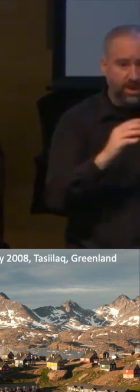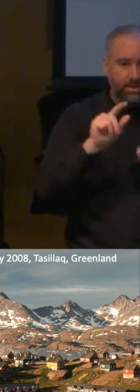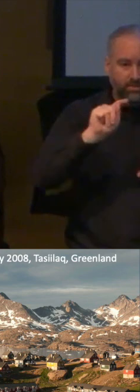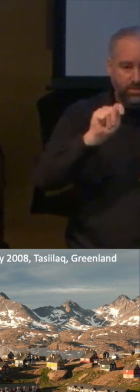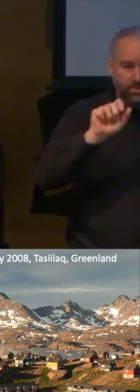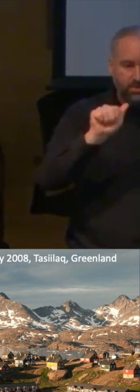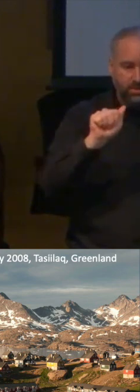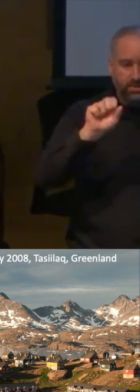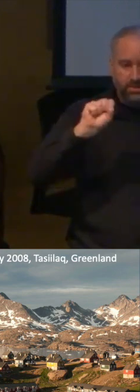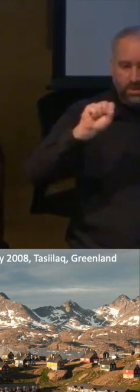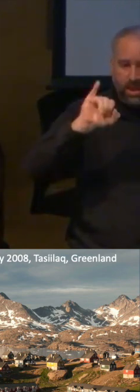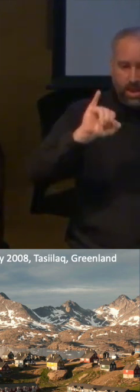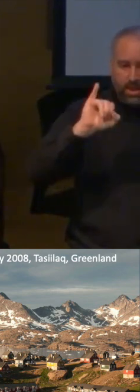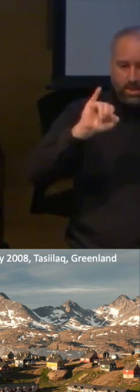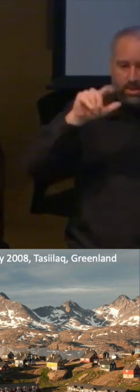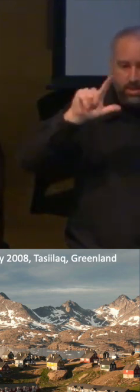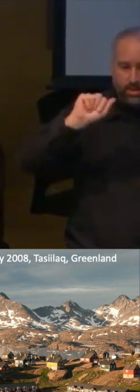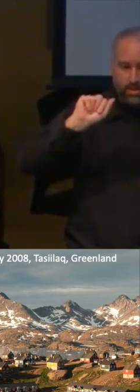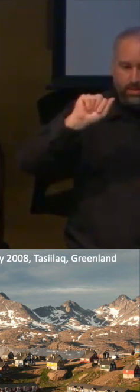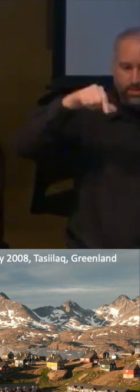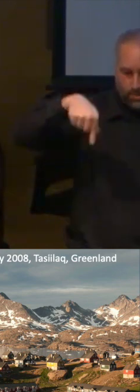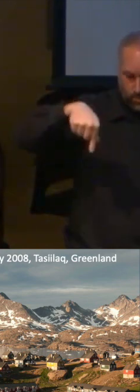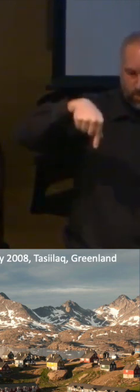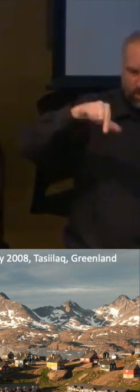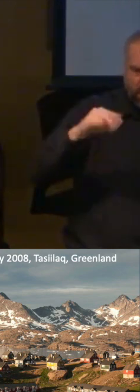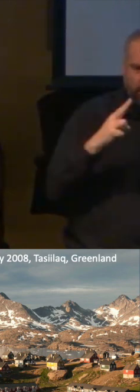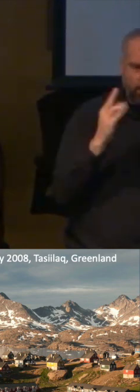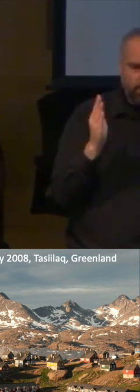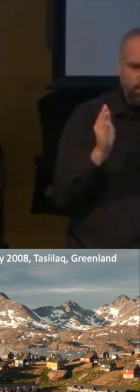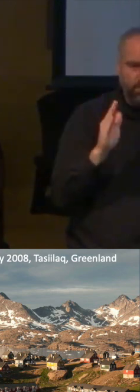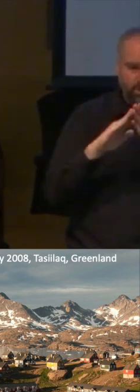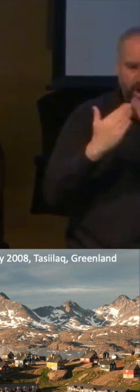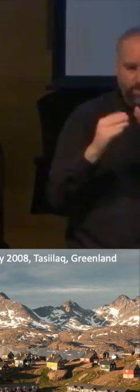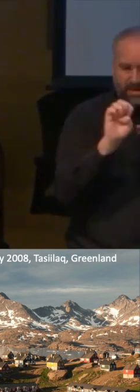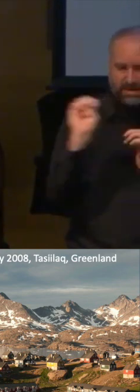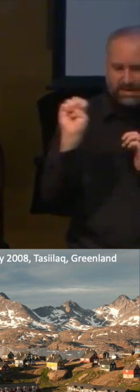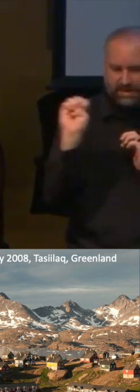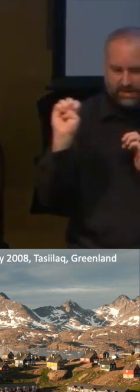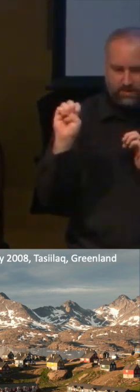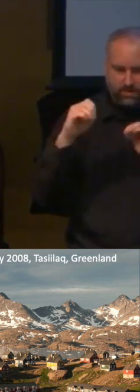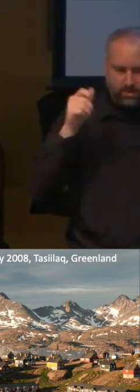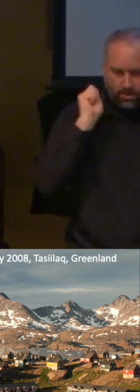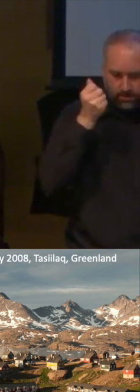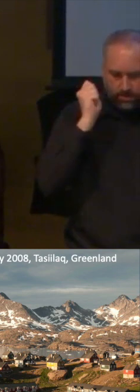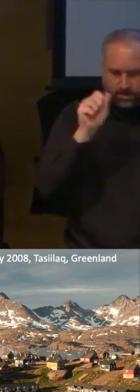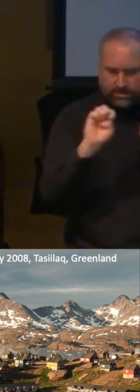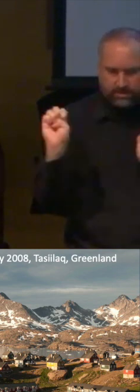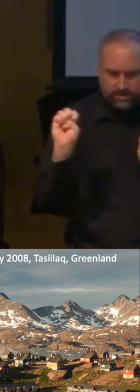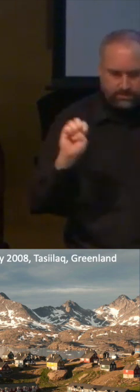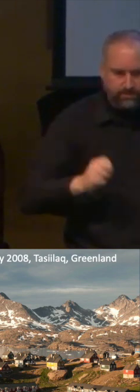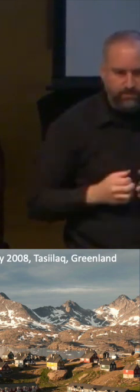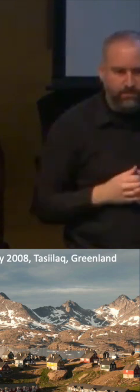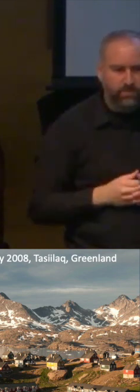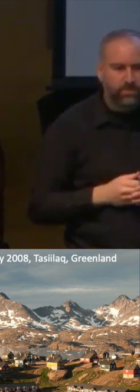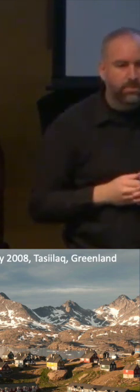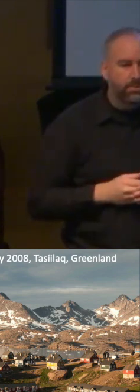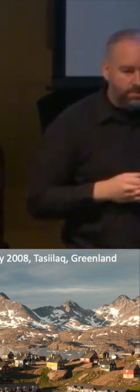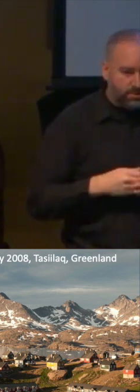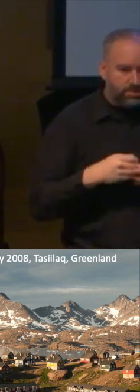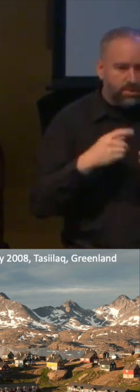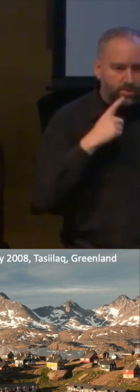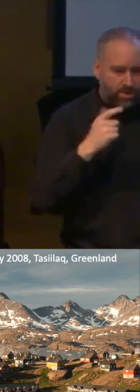largest settlement in East Greenland. And it's adjacent to this large fjord with this large